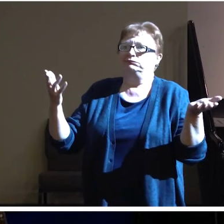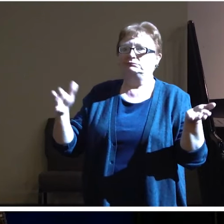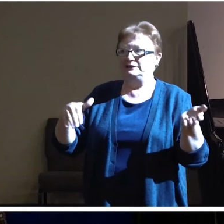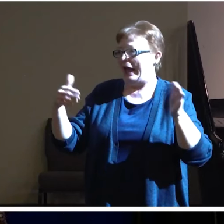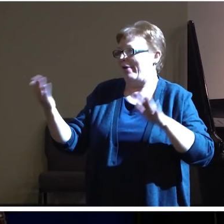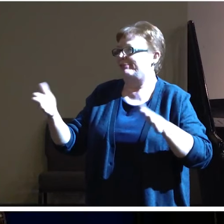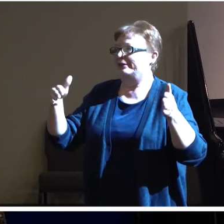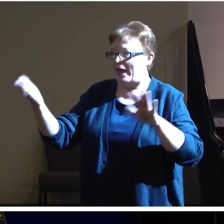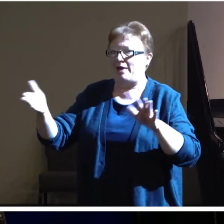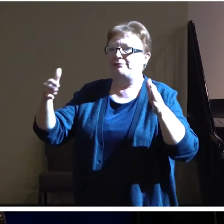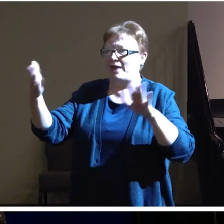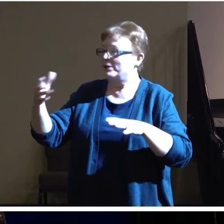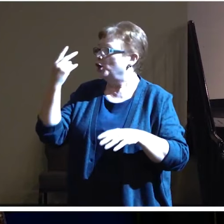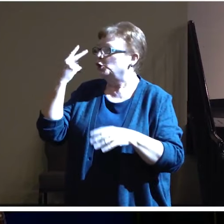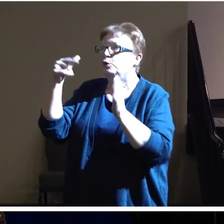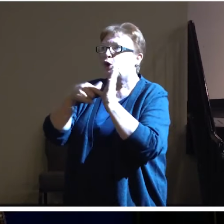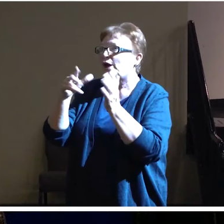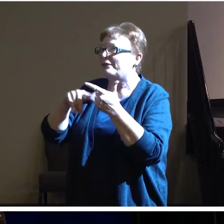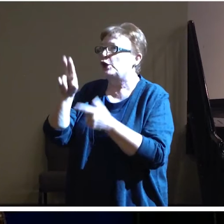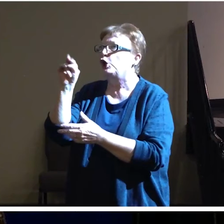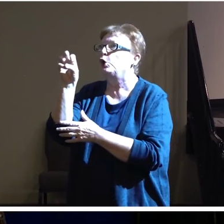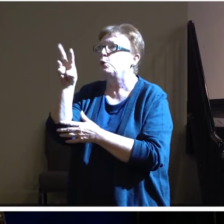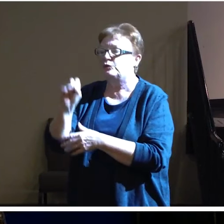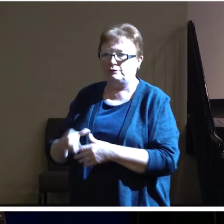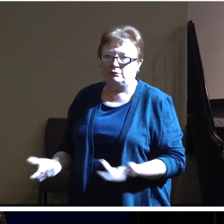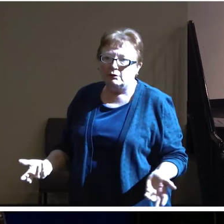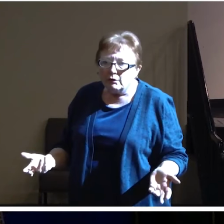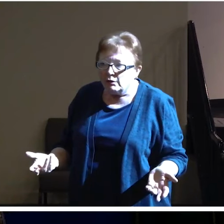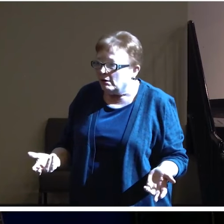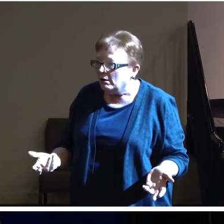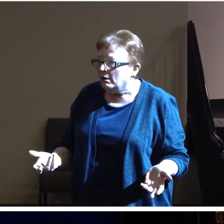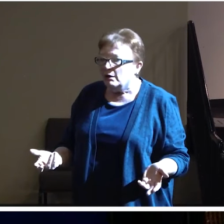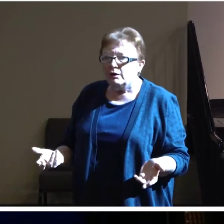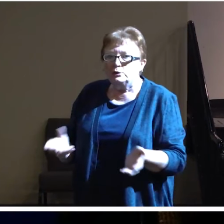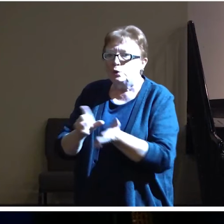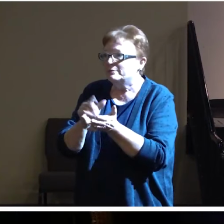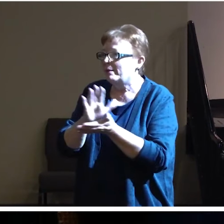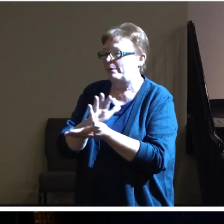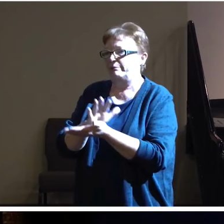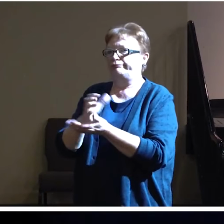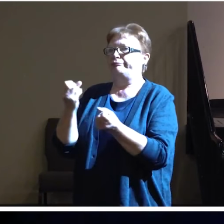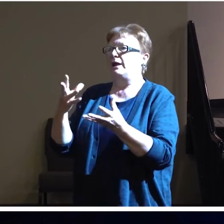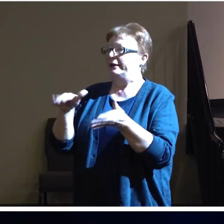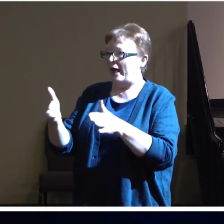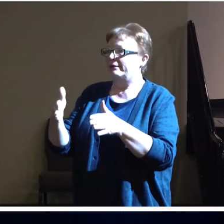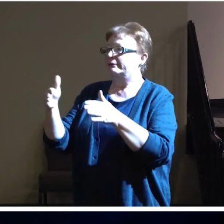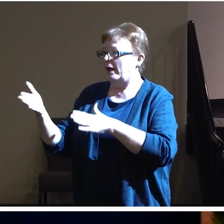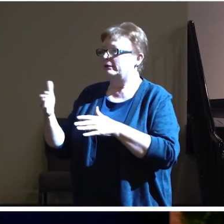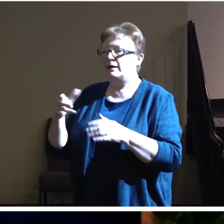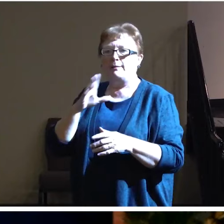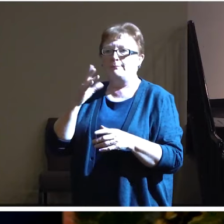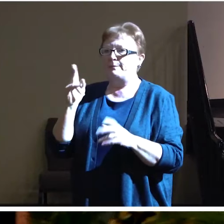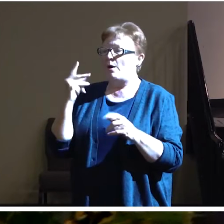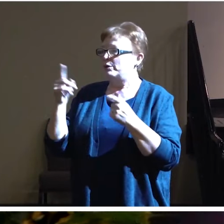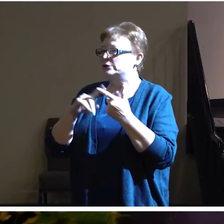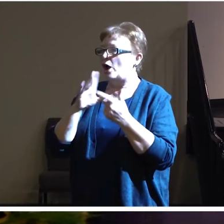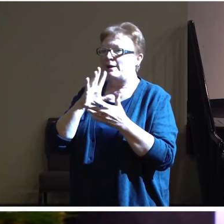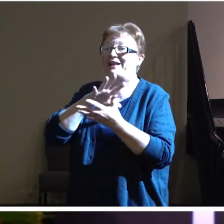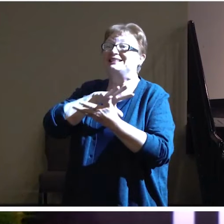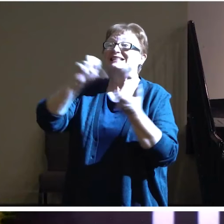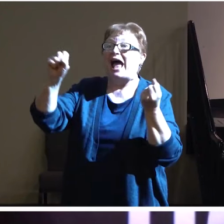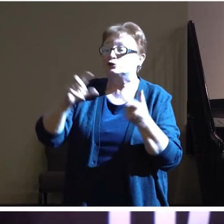dominates the news cycles of our newspapers and media outlets. People are always talking about the disasters.